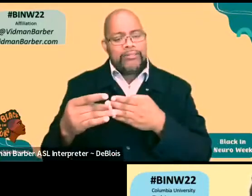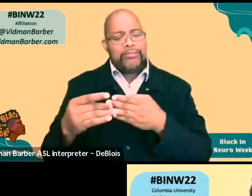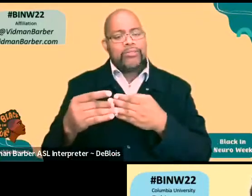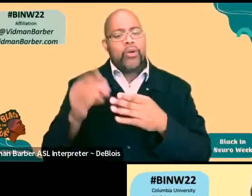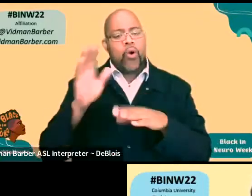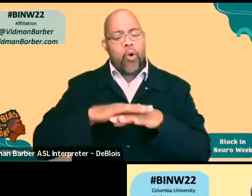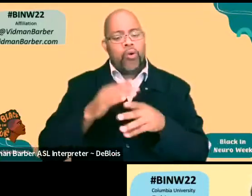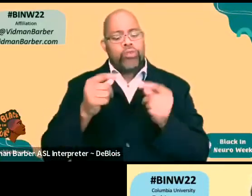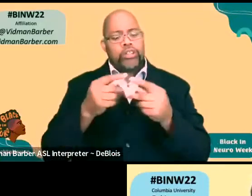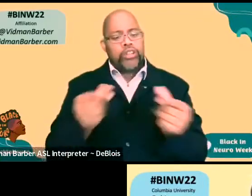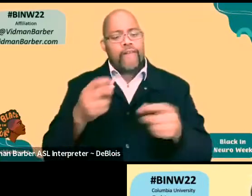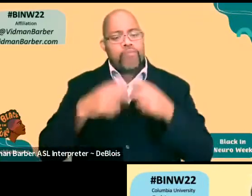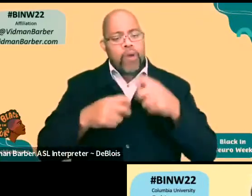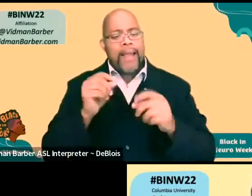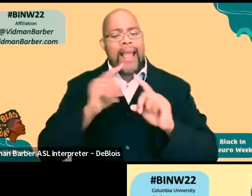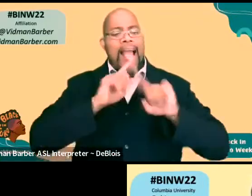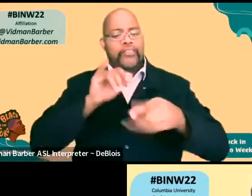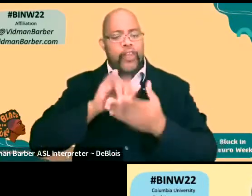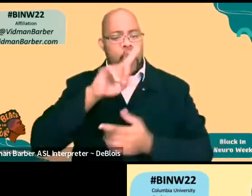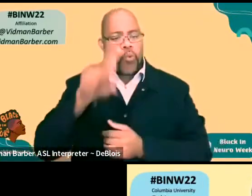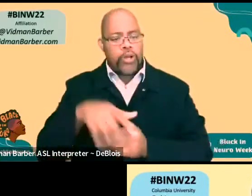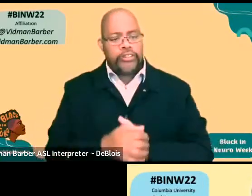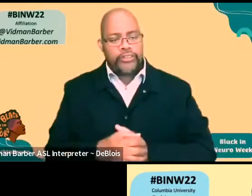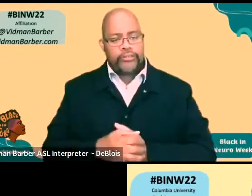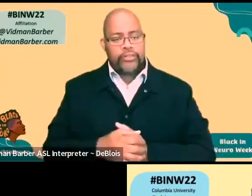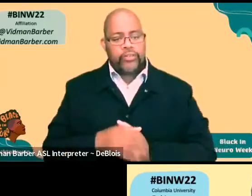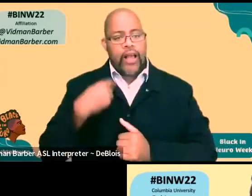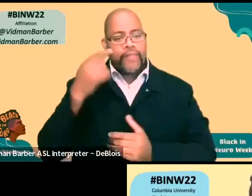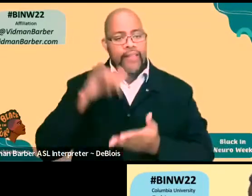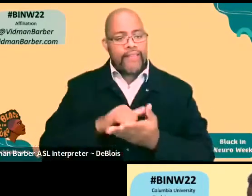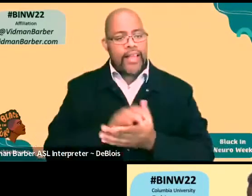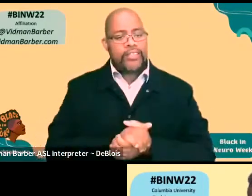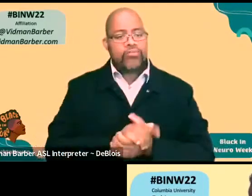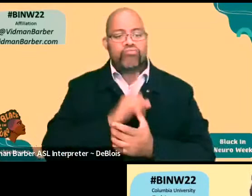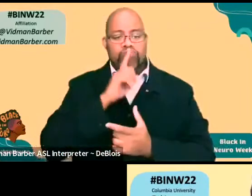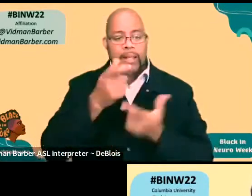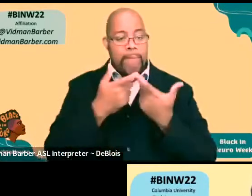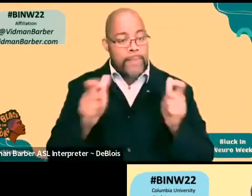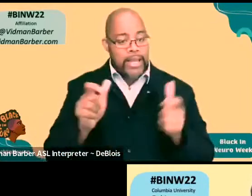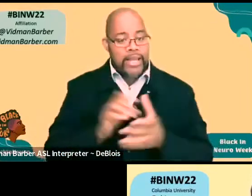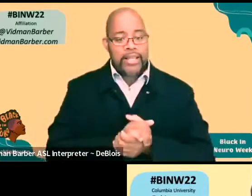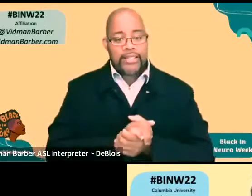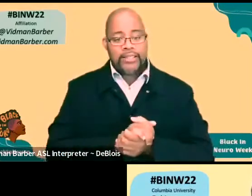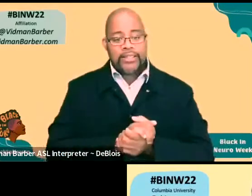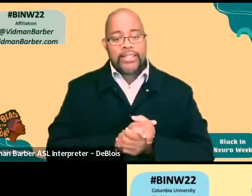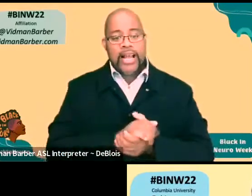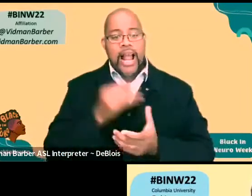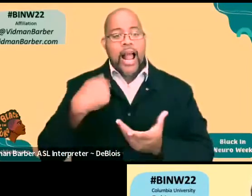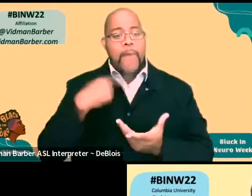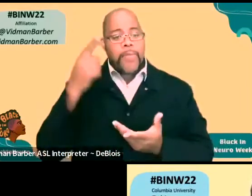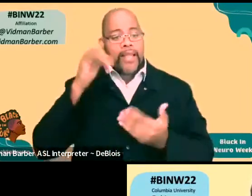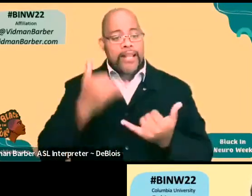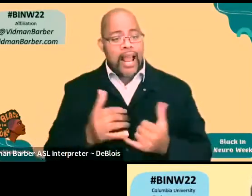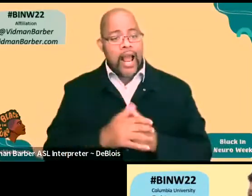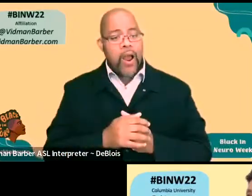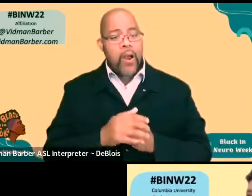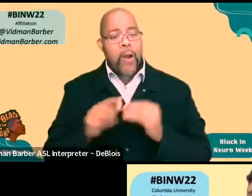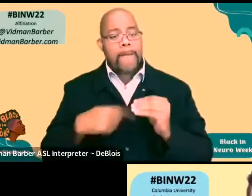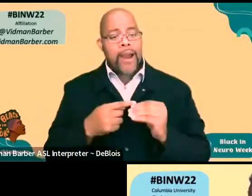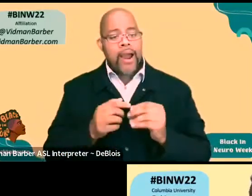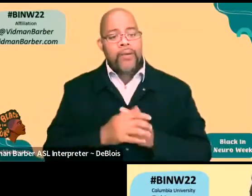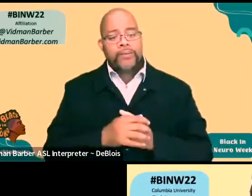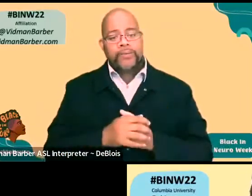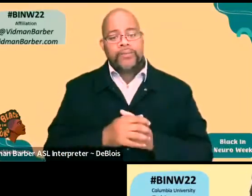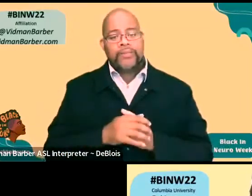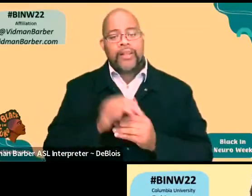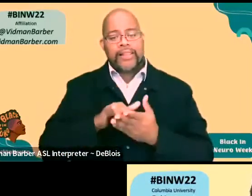solving the problems and answering the questions. So I think that's super big. And I'm even thinking now about how